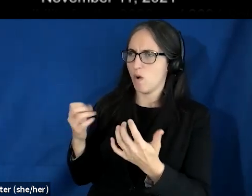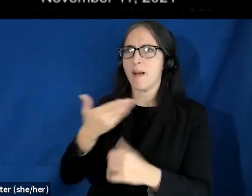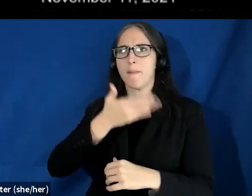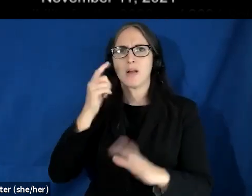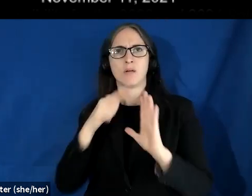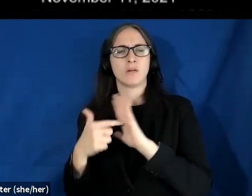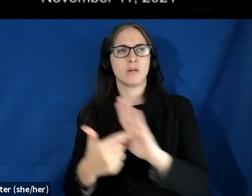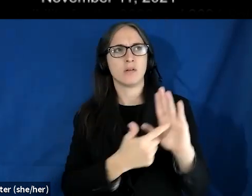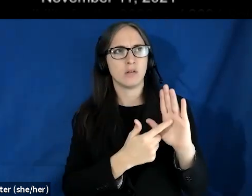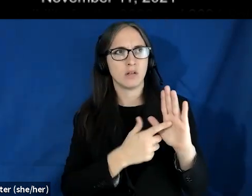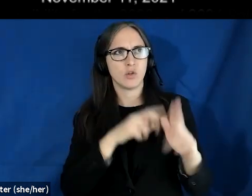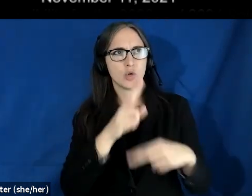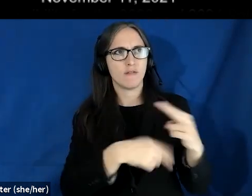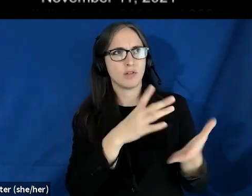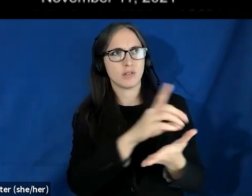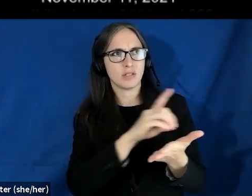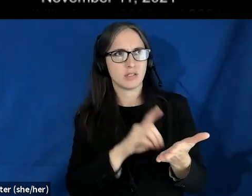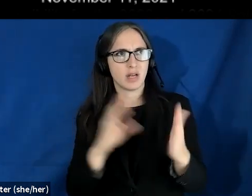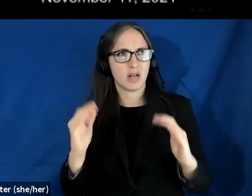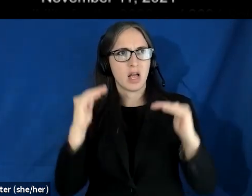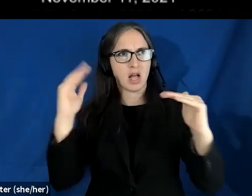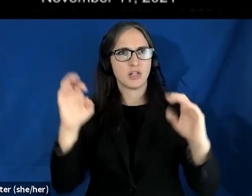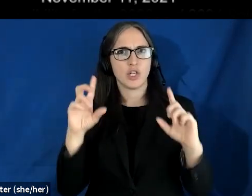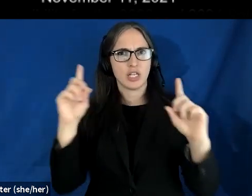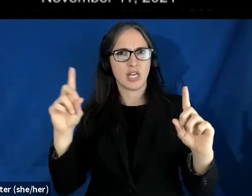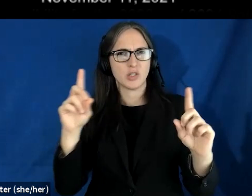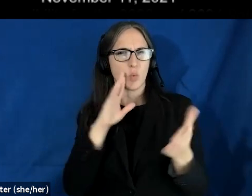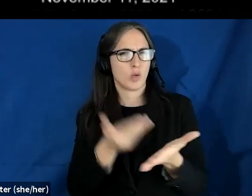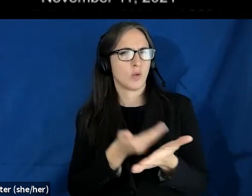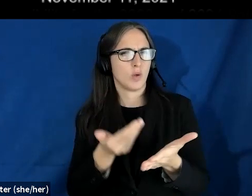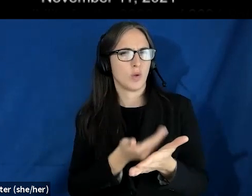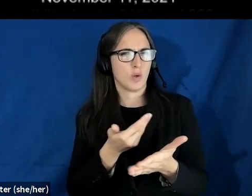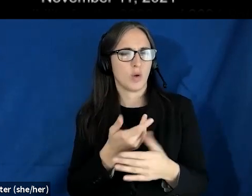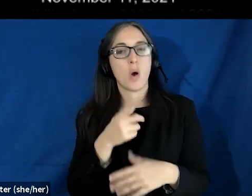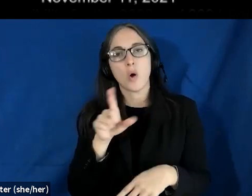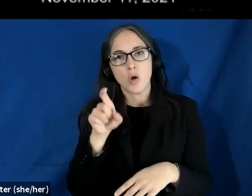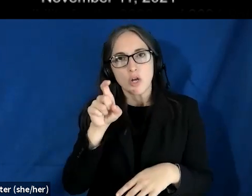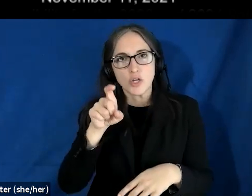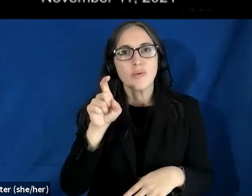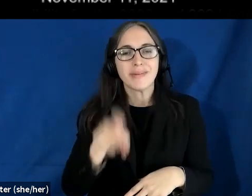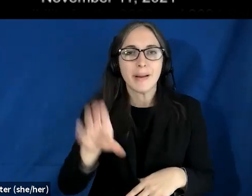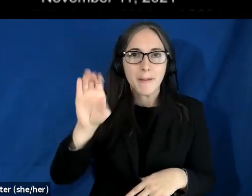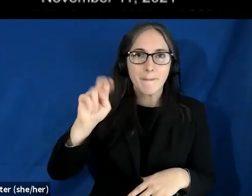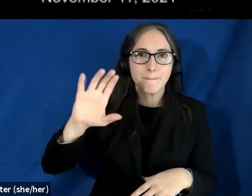universal design of higher education framework? Well, you need measures and benchmarks,